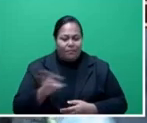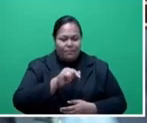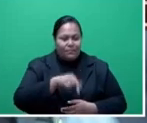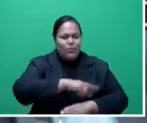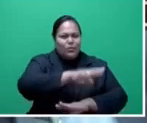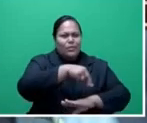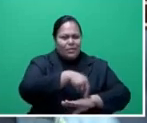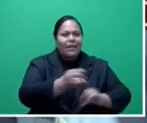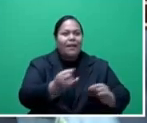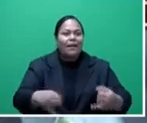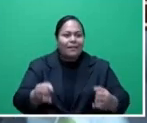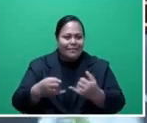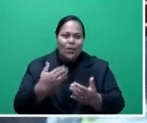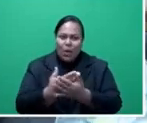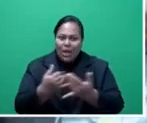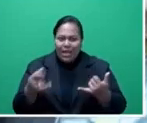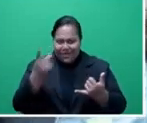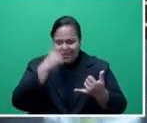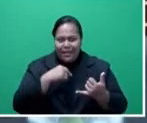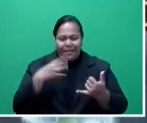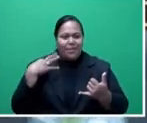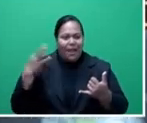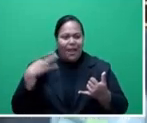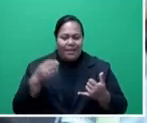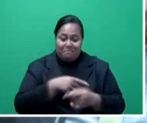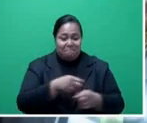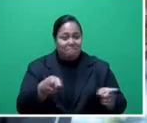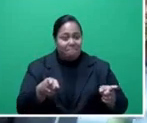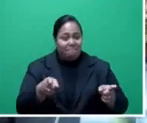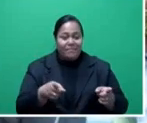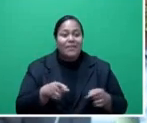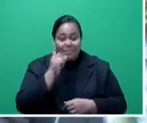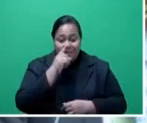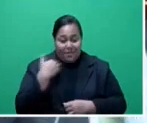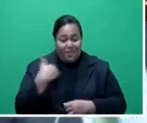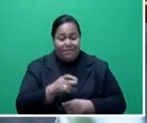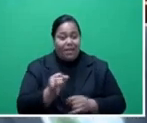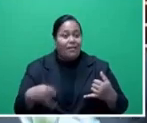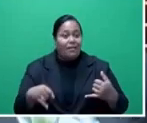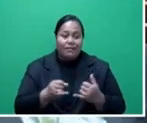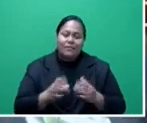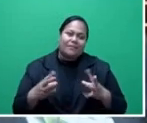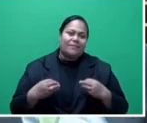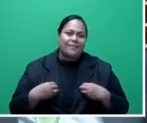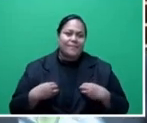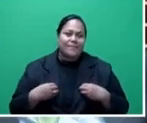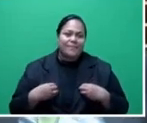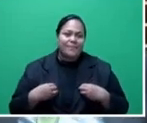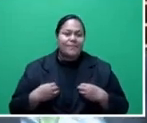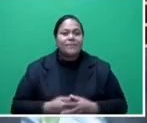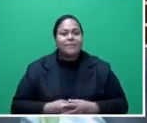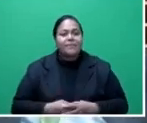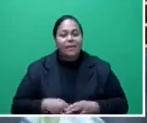and maritime areas. So they have embraced it well, Honourable Speaker, sir. FDB, like the 51st government, continues to challenge the status